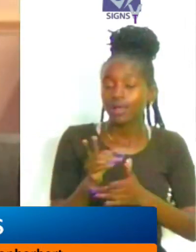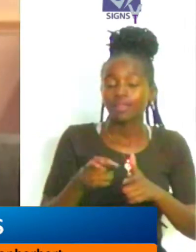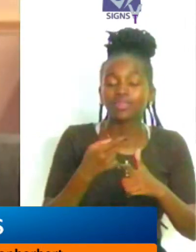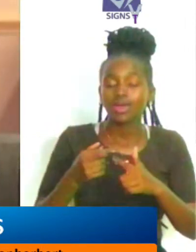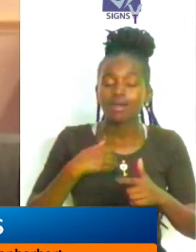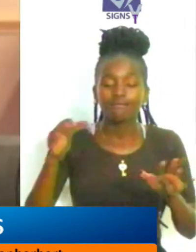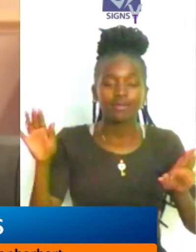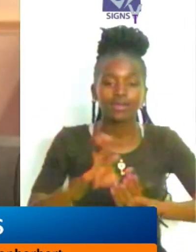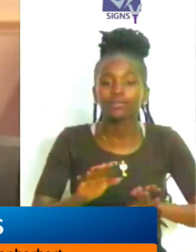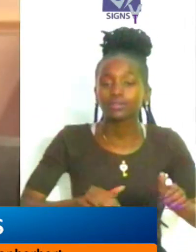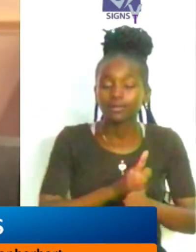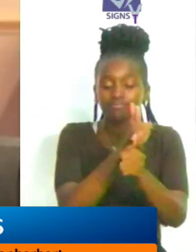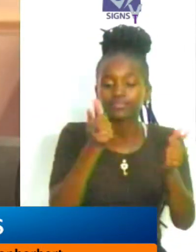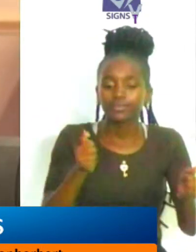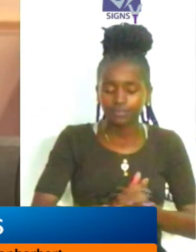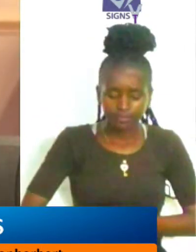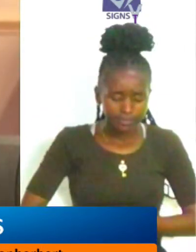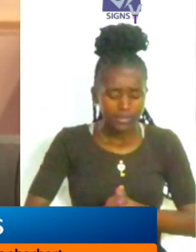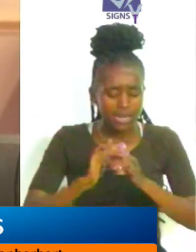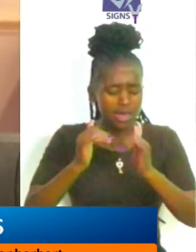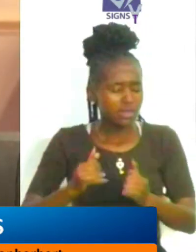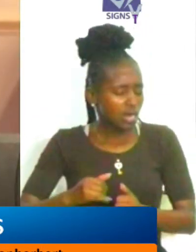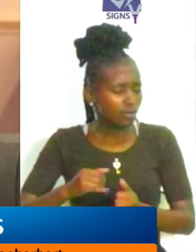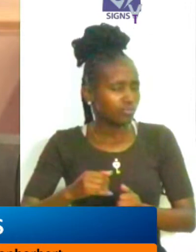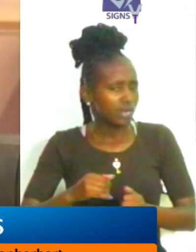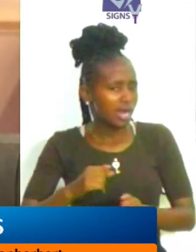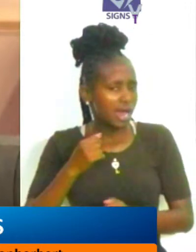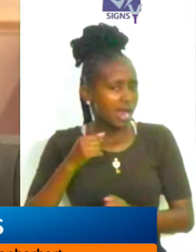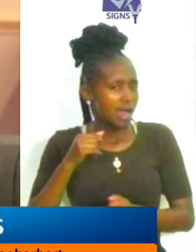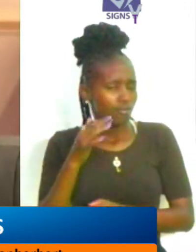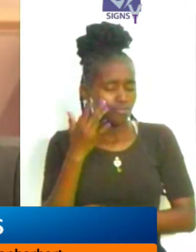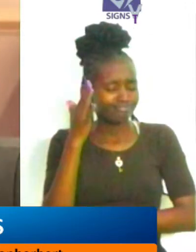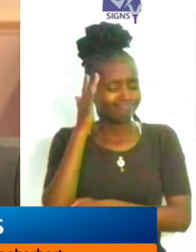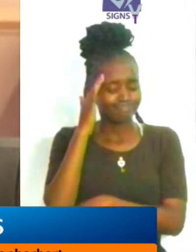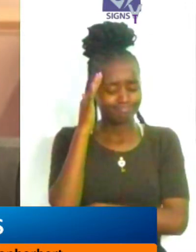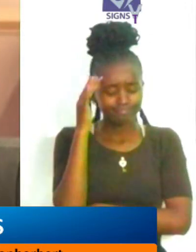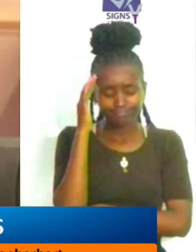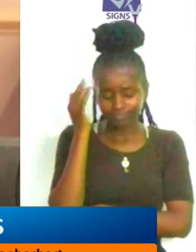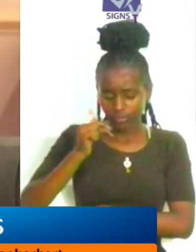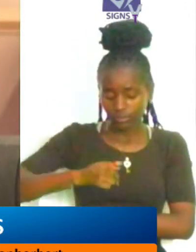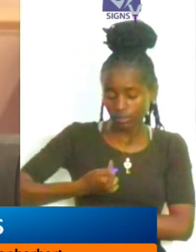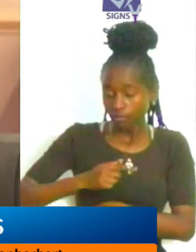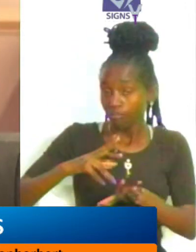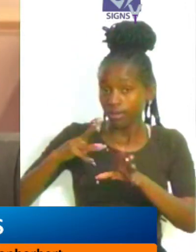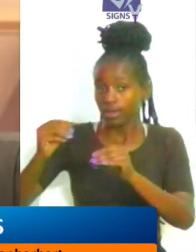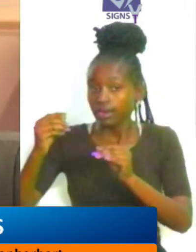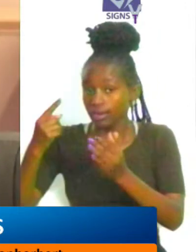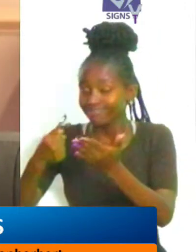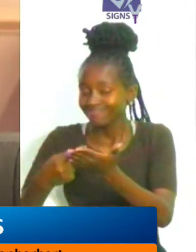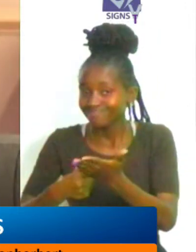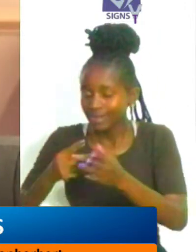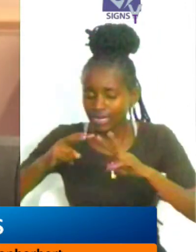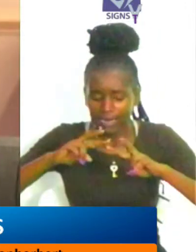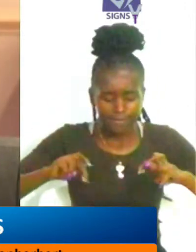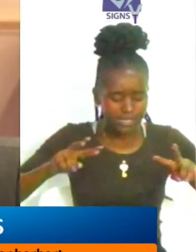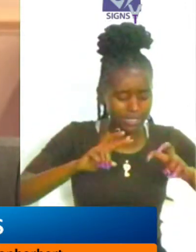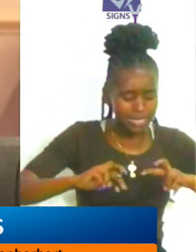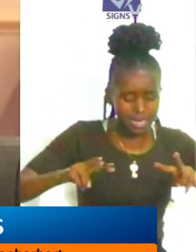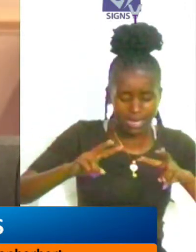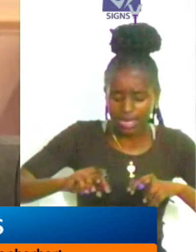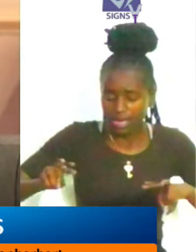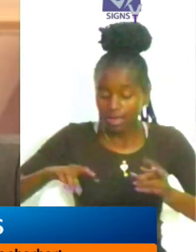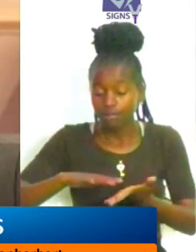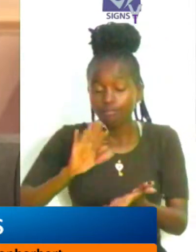not prick your conscience to take further investigations to to ascertain